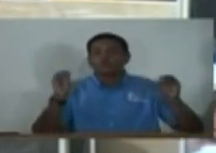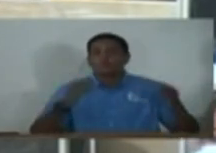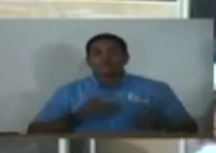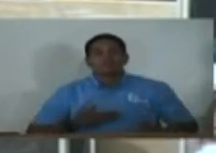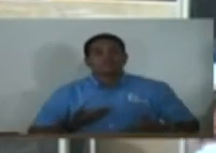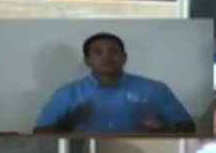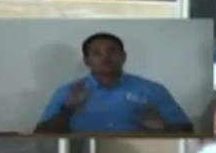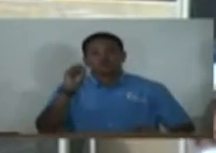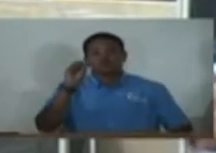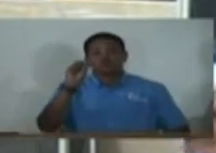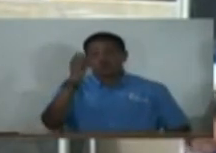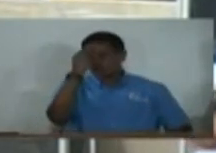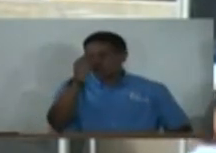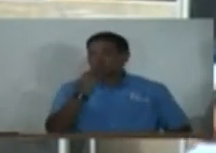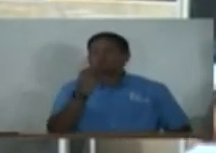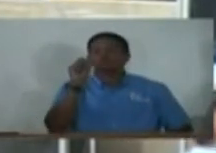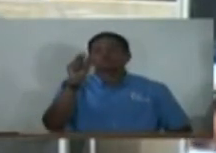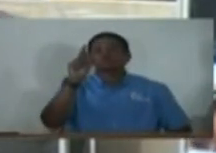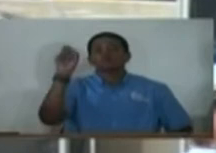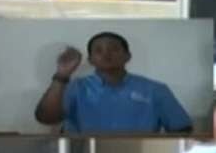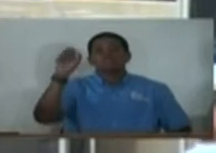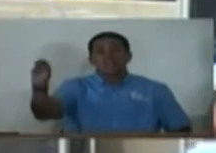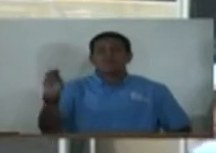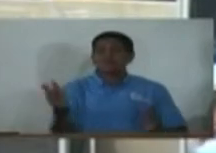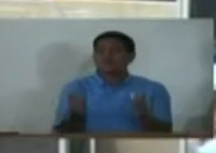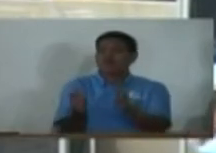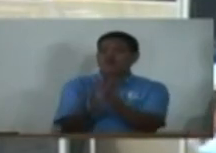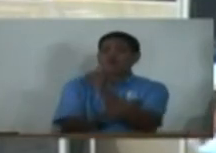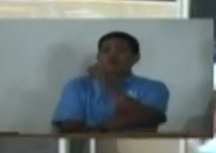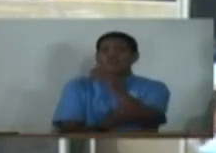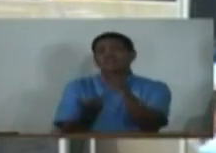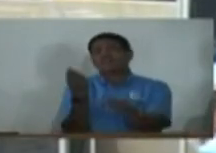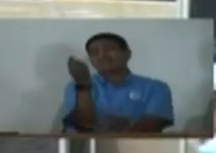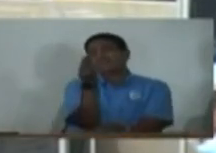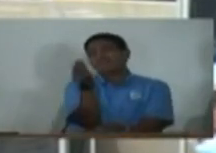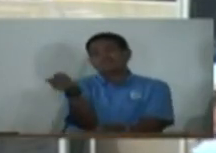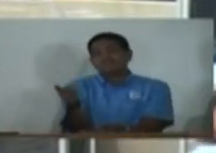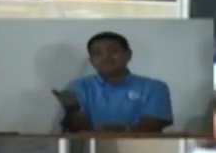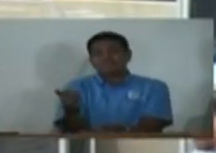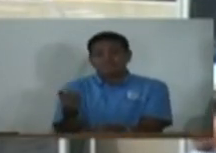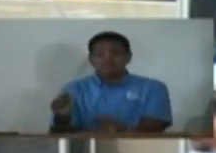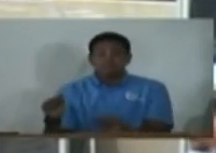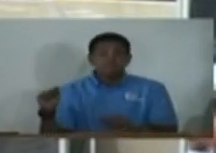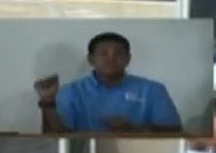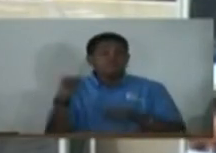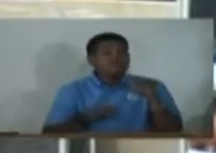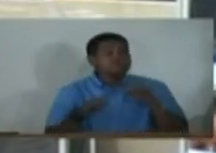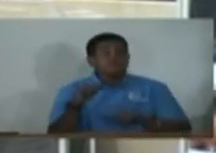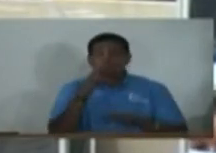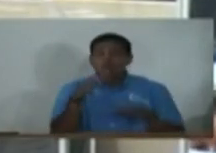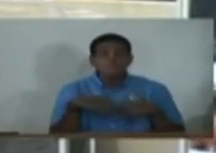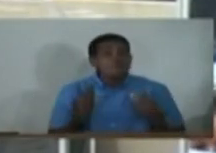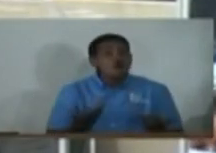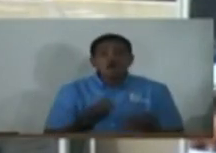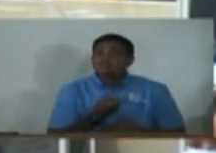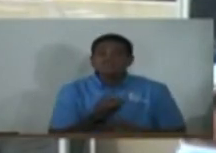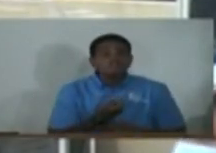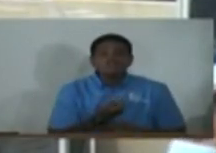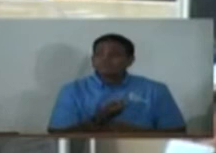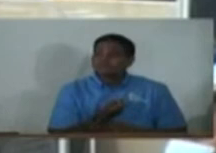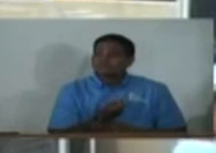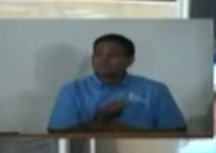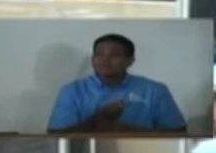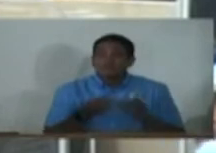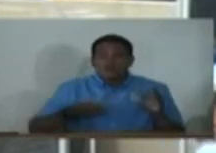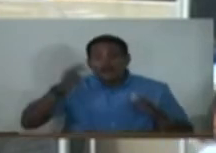Suriname, small population, not much incoming travel, higher